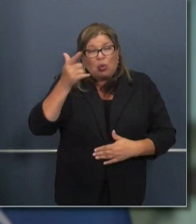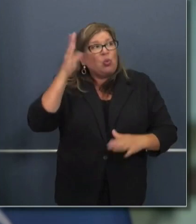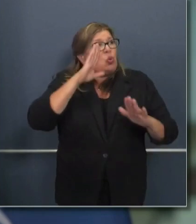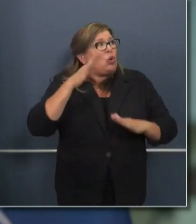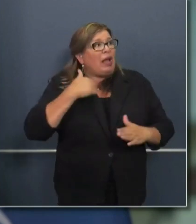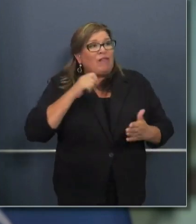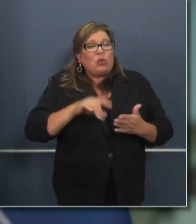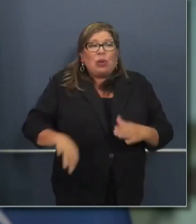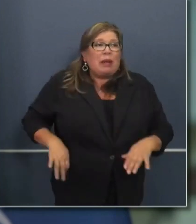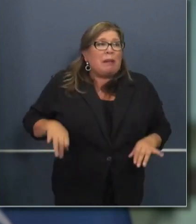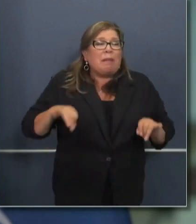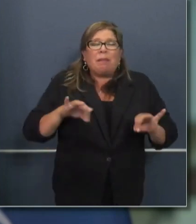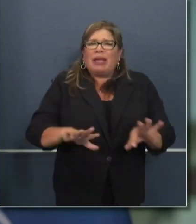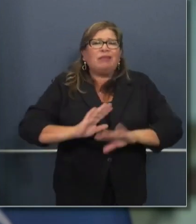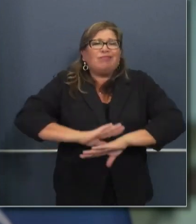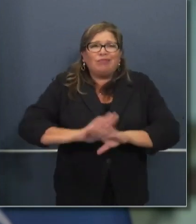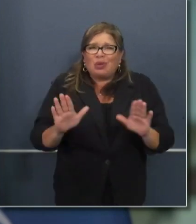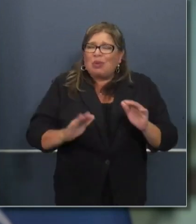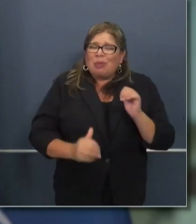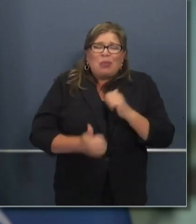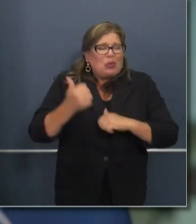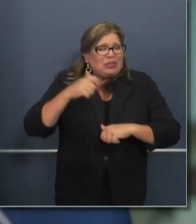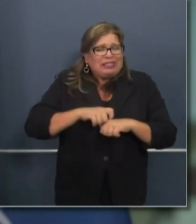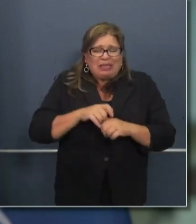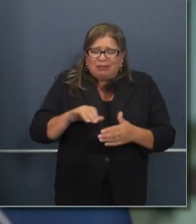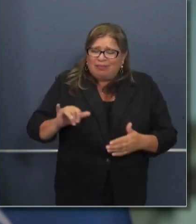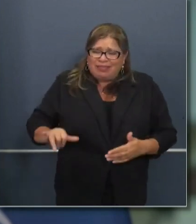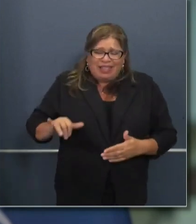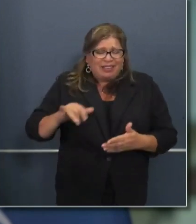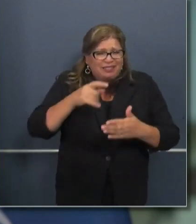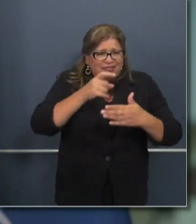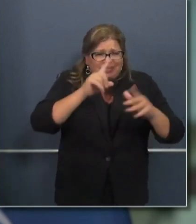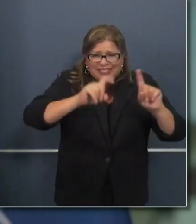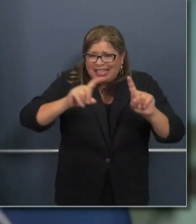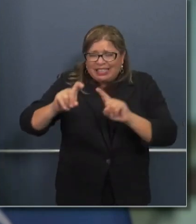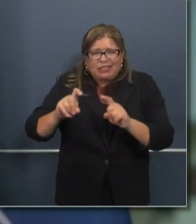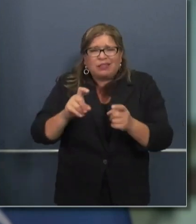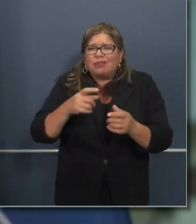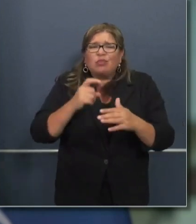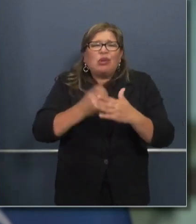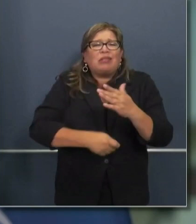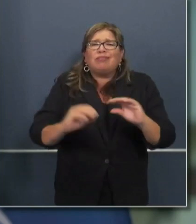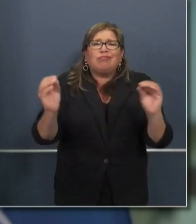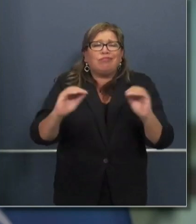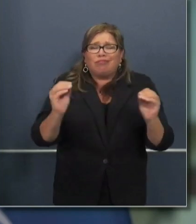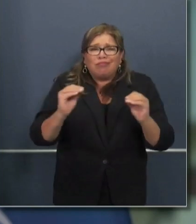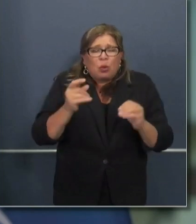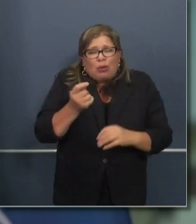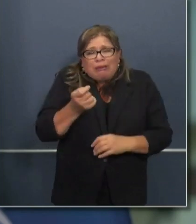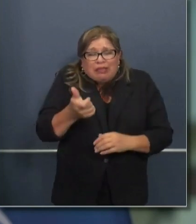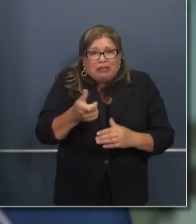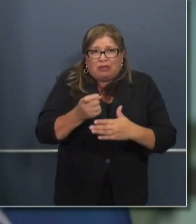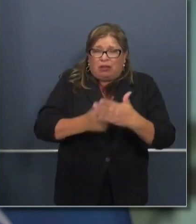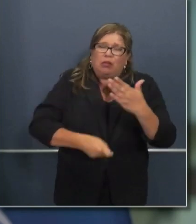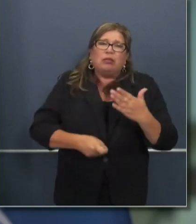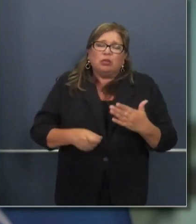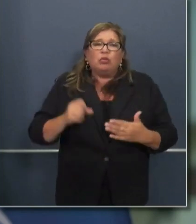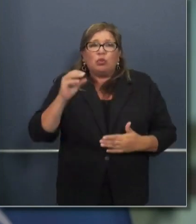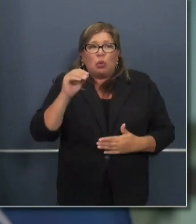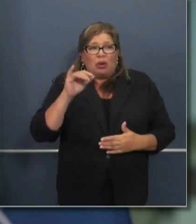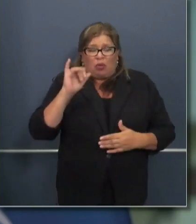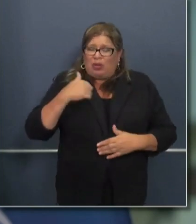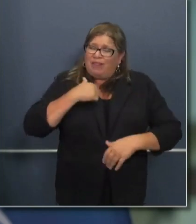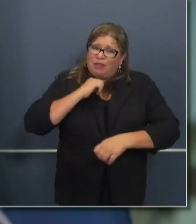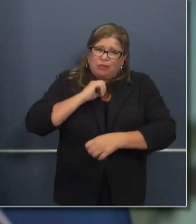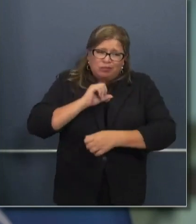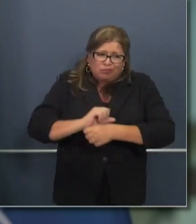or zero, as these are subsidized examples, at least subsidized locations that we've worked